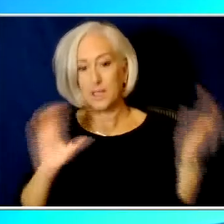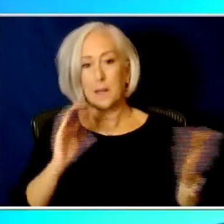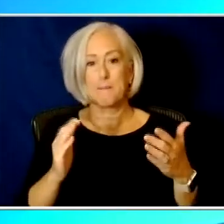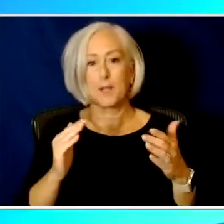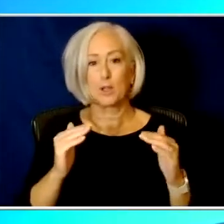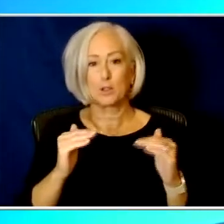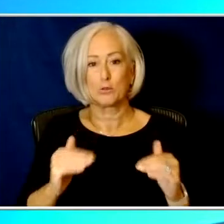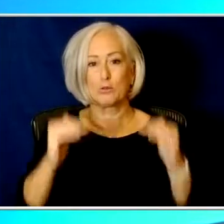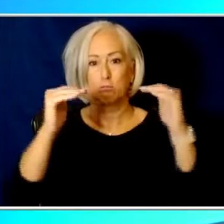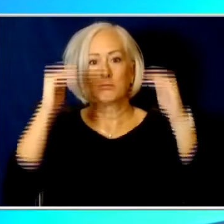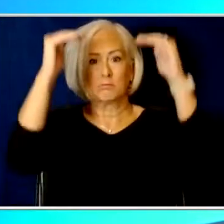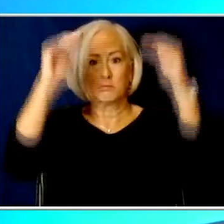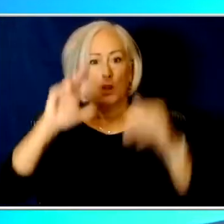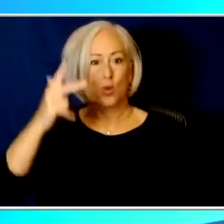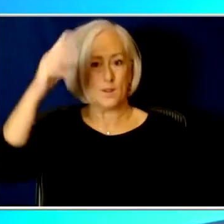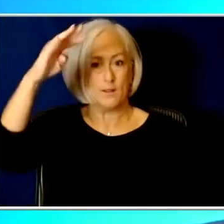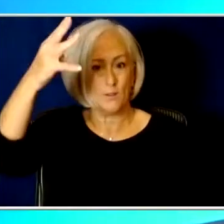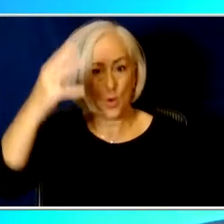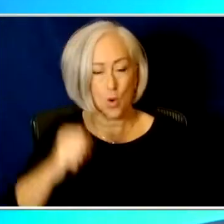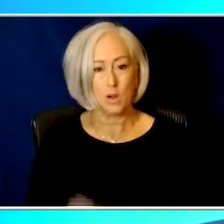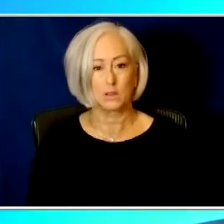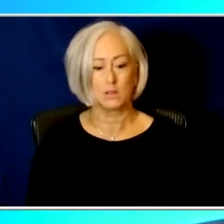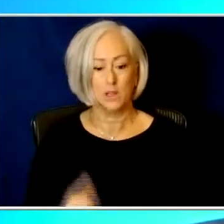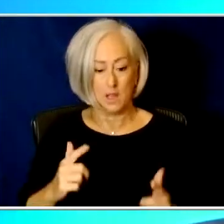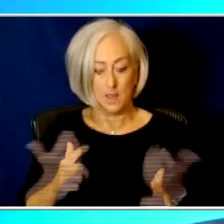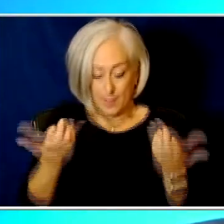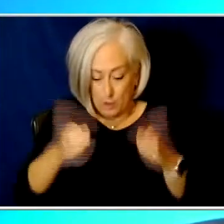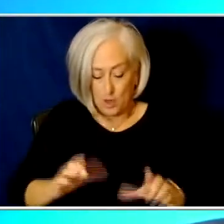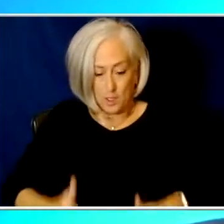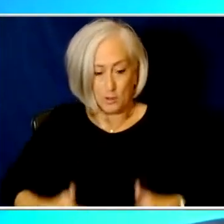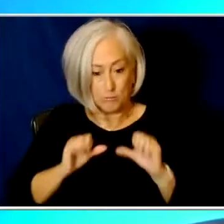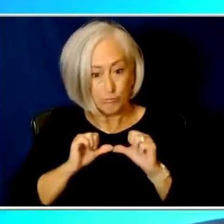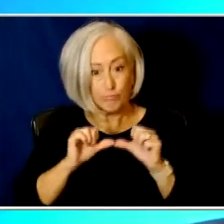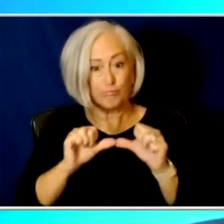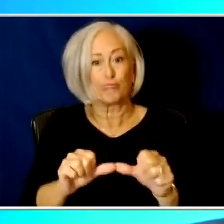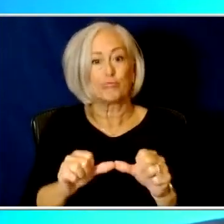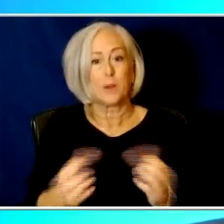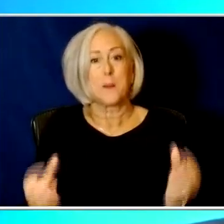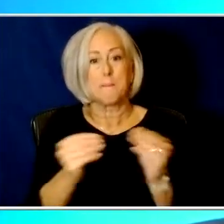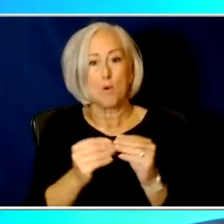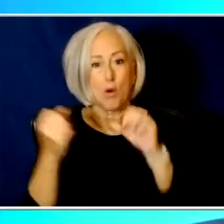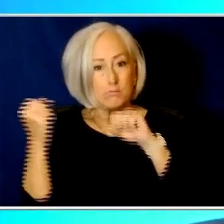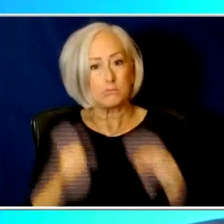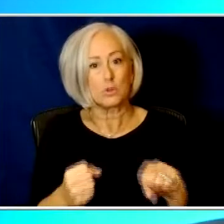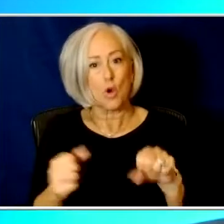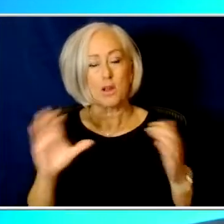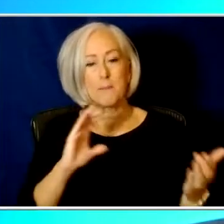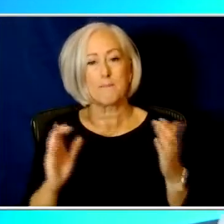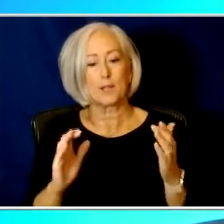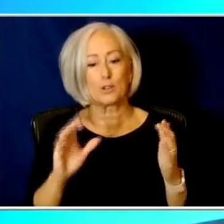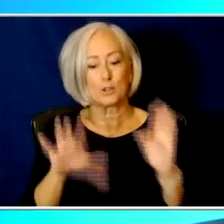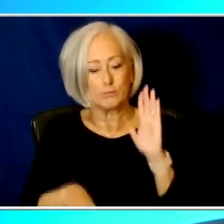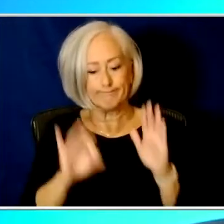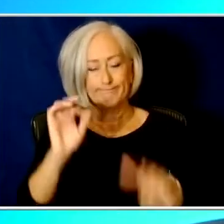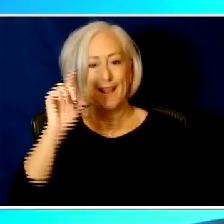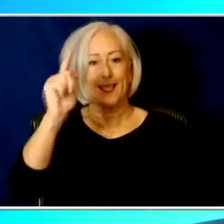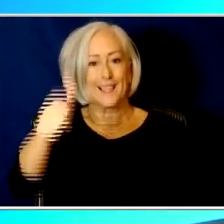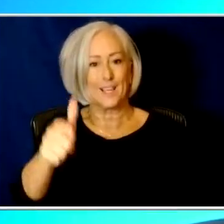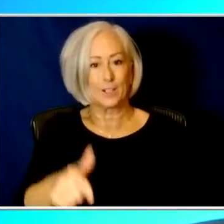survival is significantly greater than if you detect it later. So if you detect it stage 4, where it's already